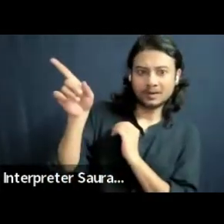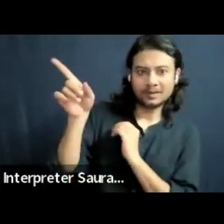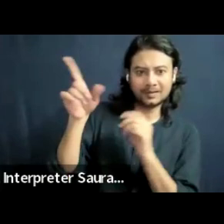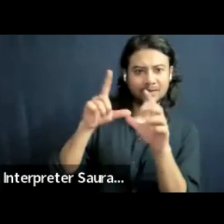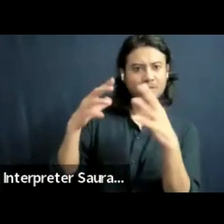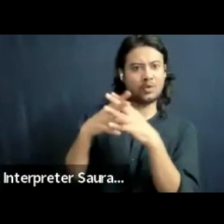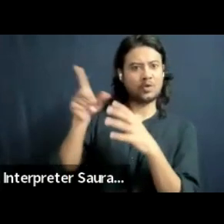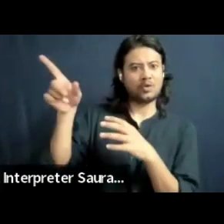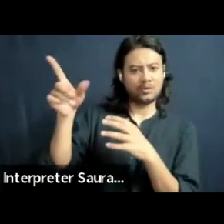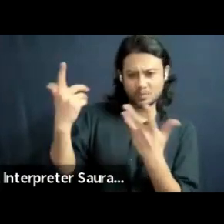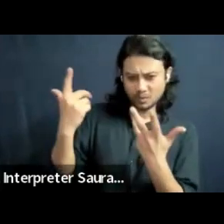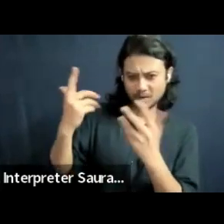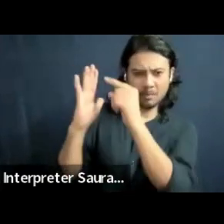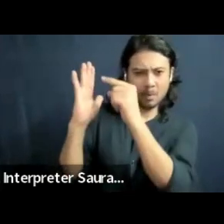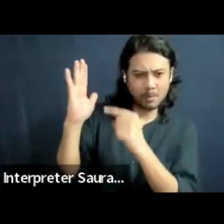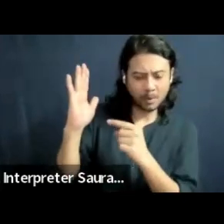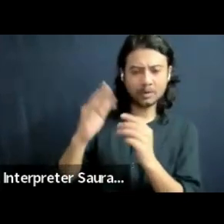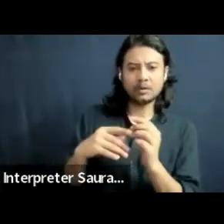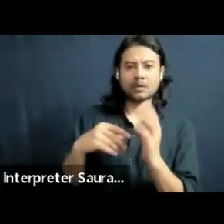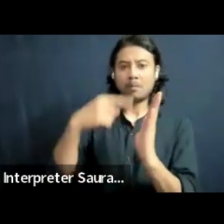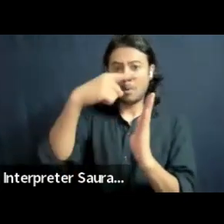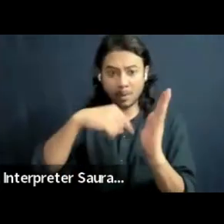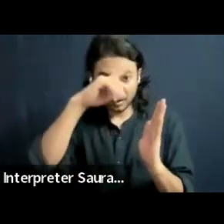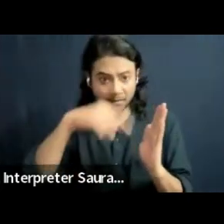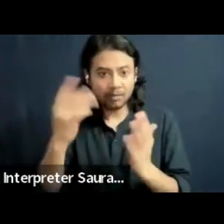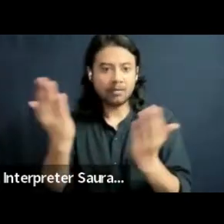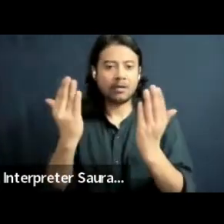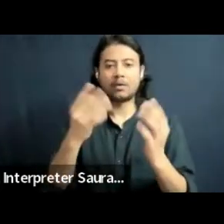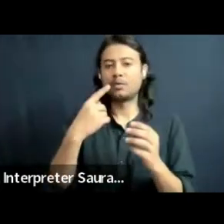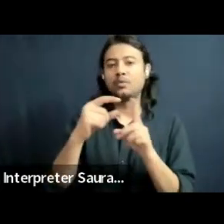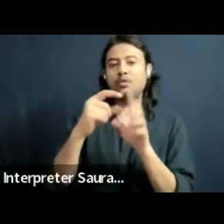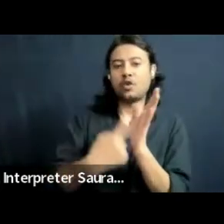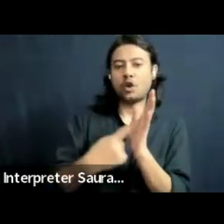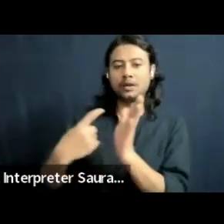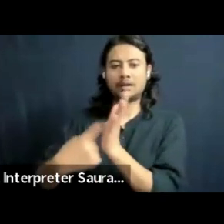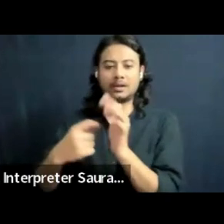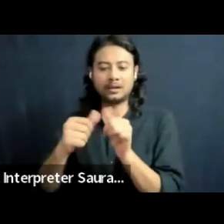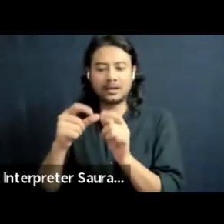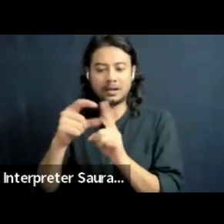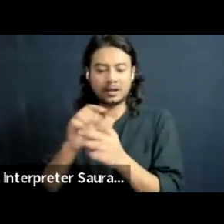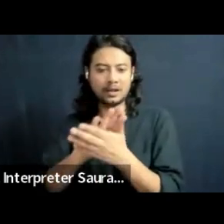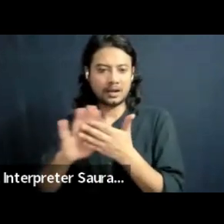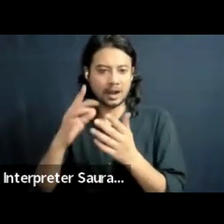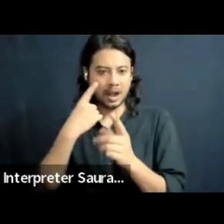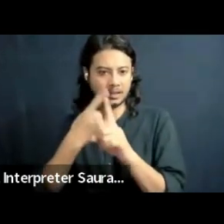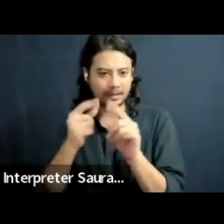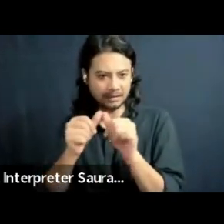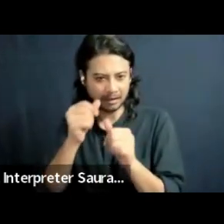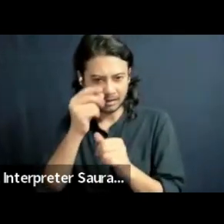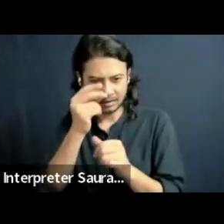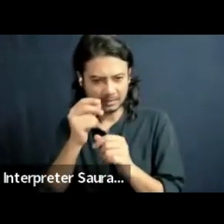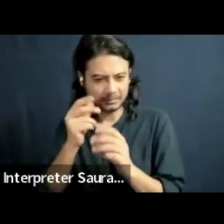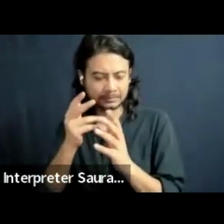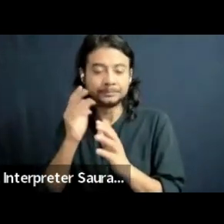have Ms. Radhika Alkazi to walk us through this. We'll be also talking about some of the principle of